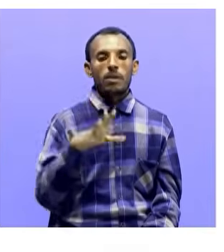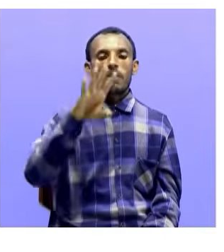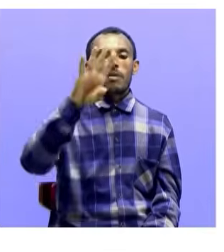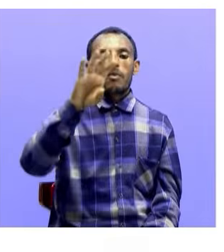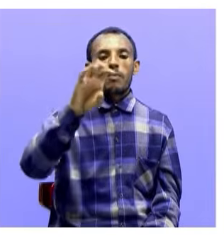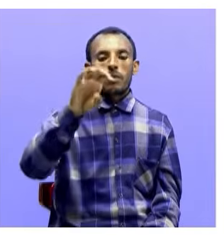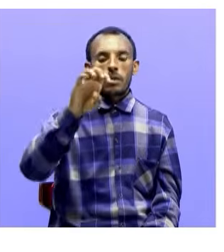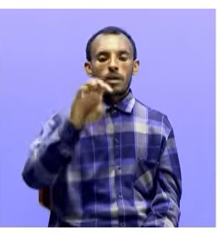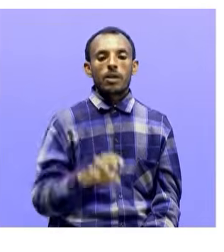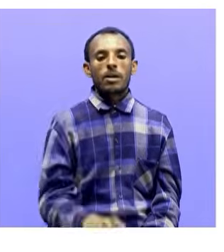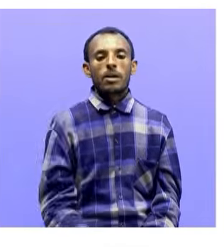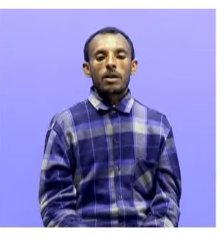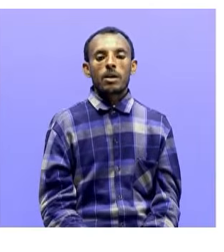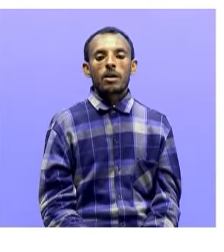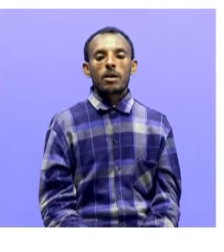40,